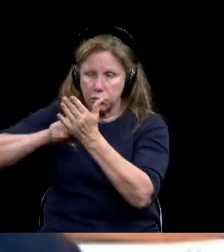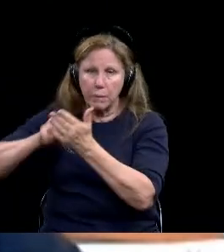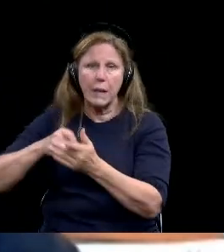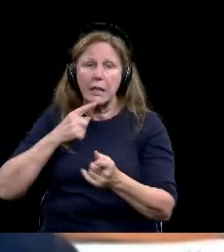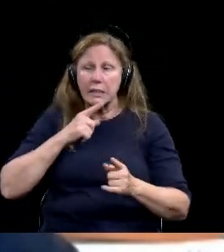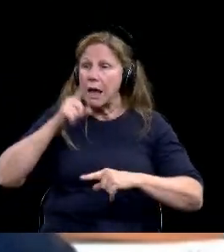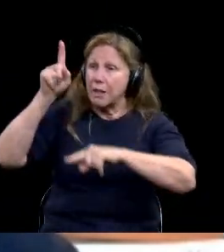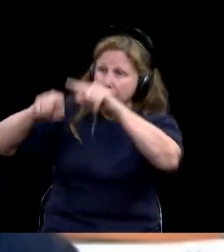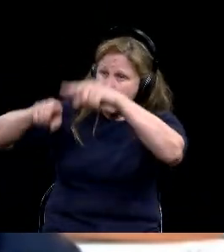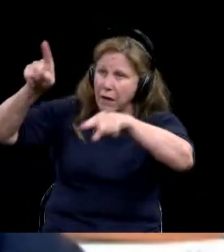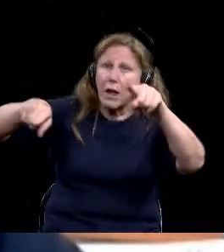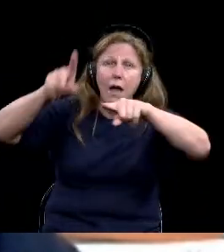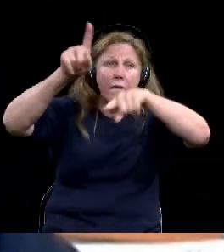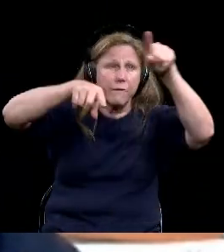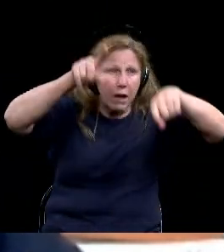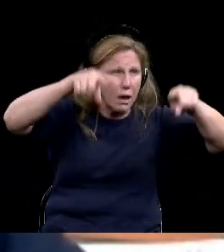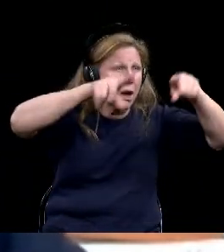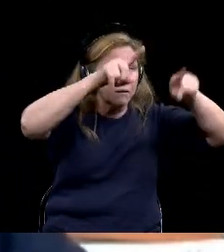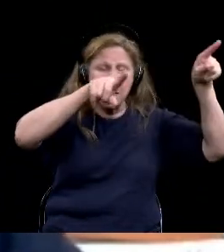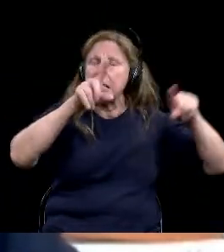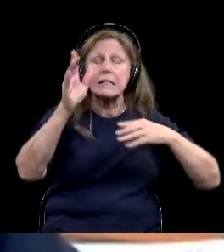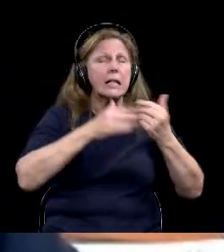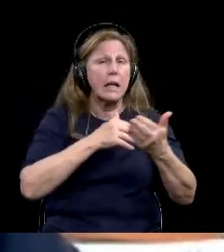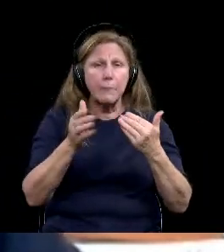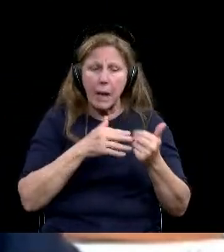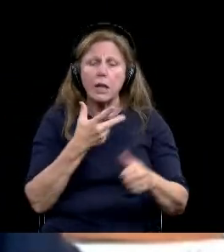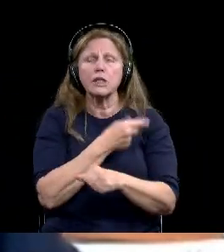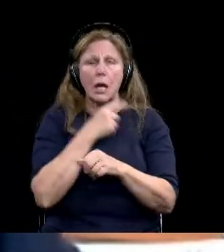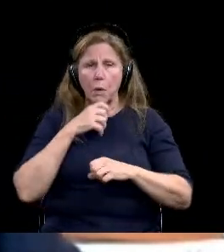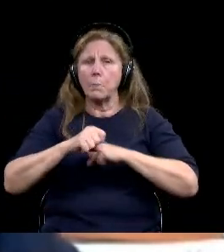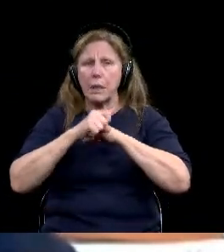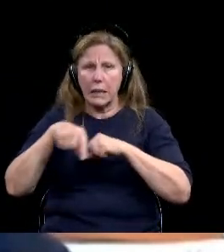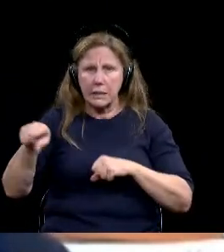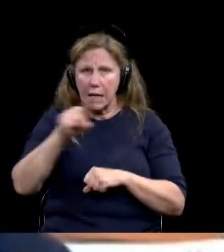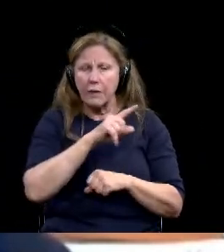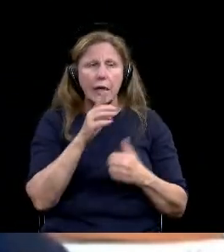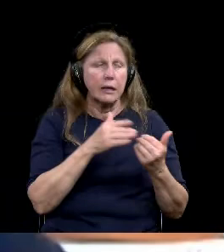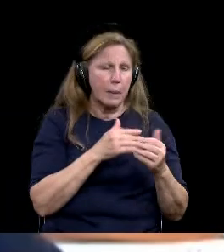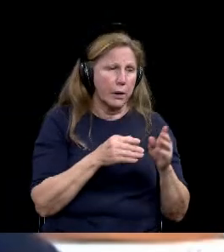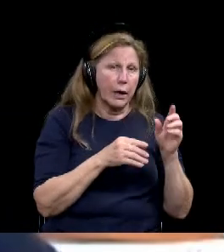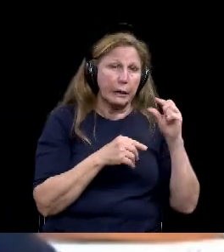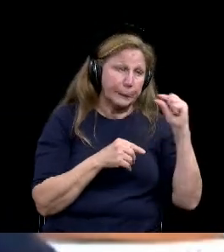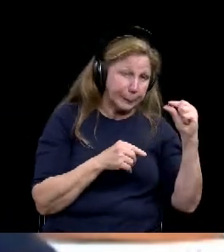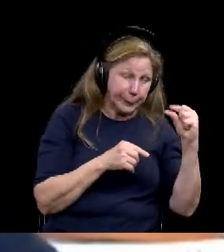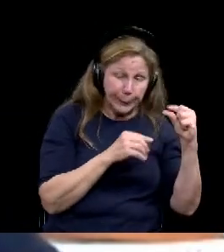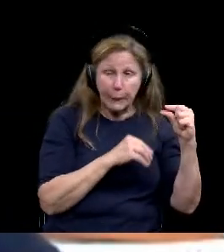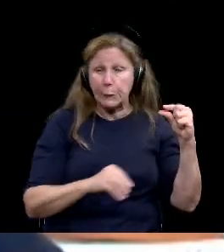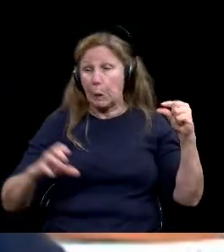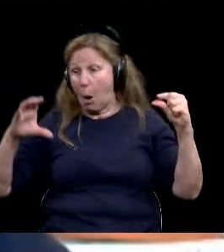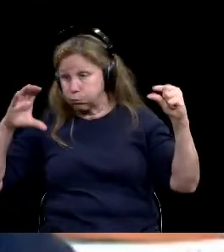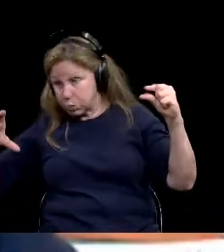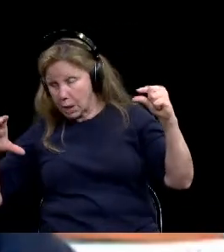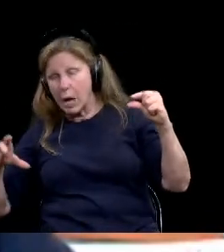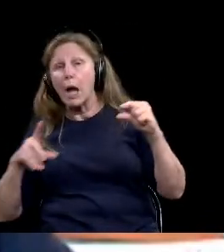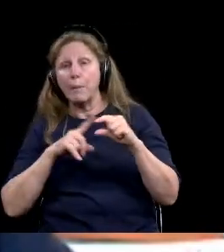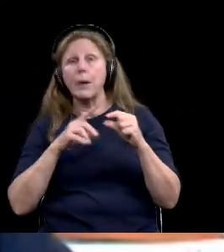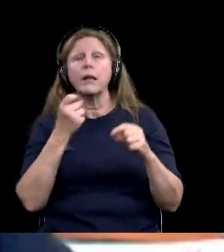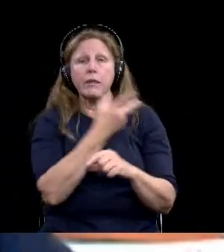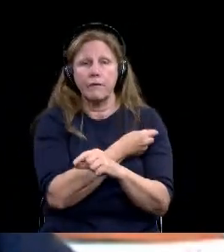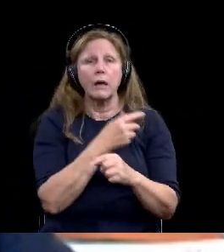will help those variants also. The second most prevalent variant is the California variant,